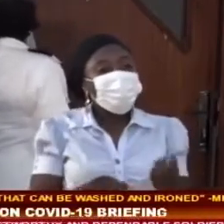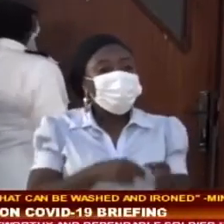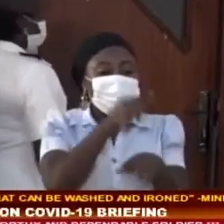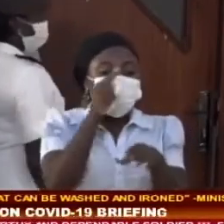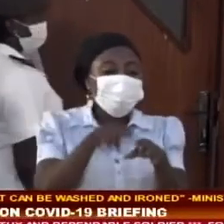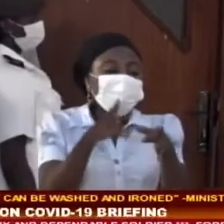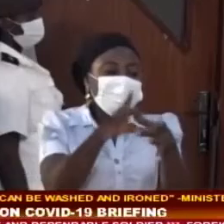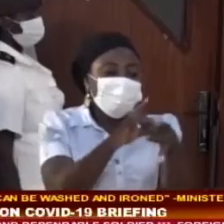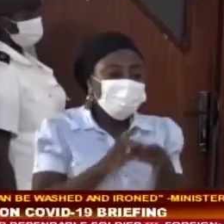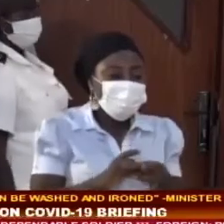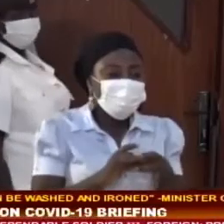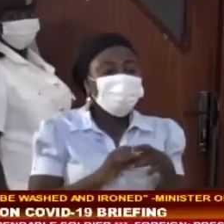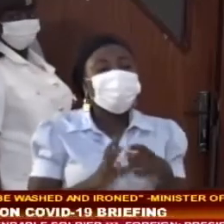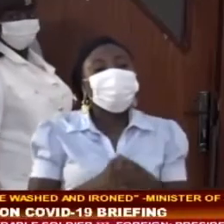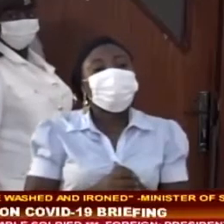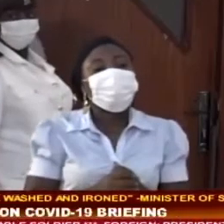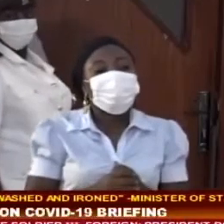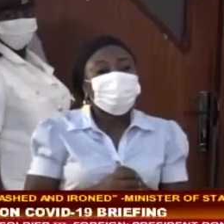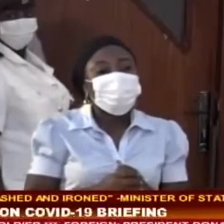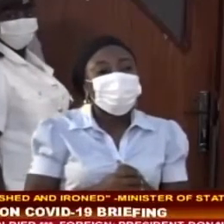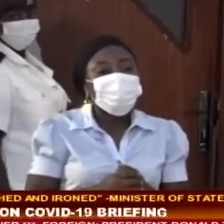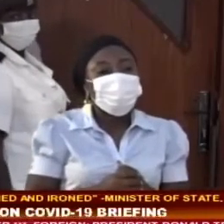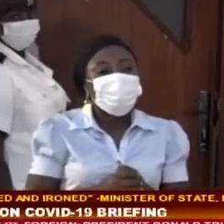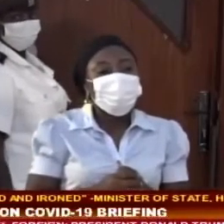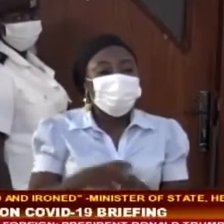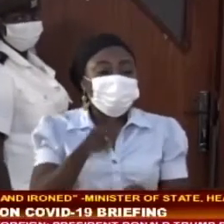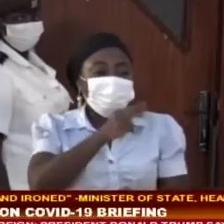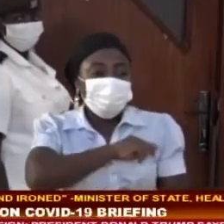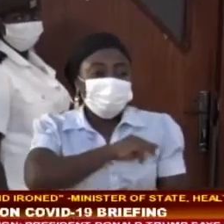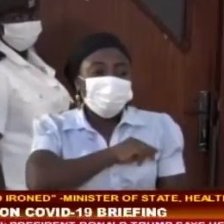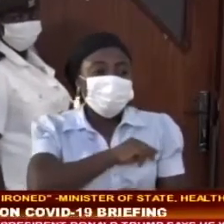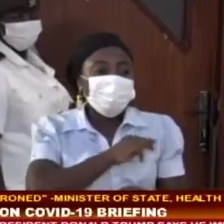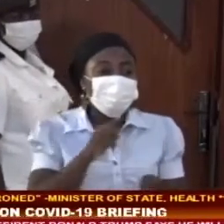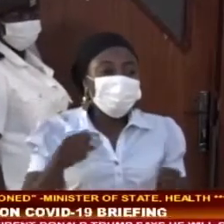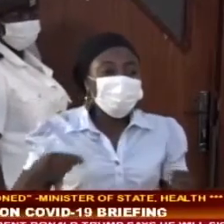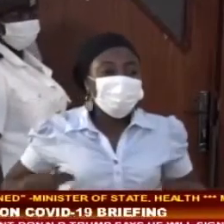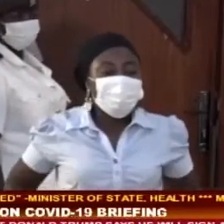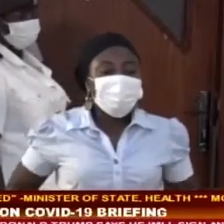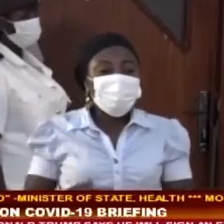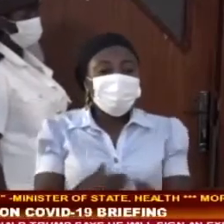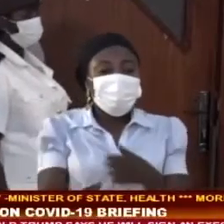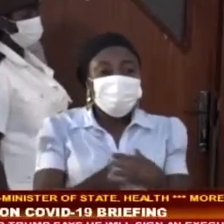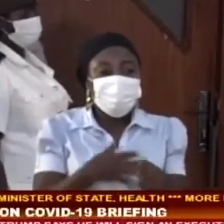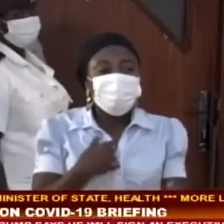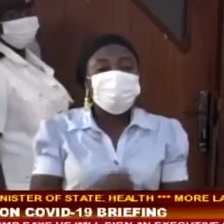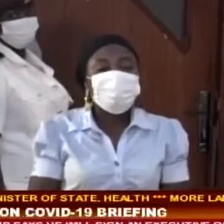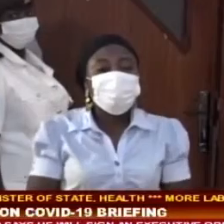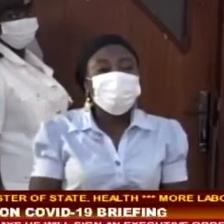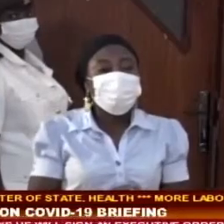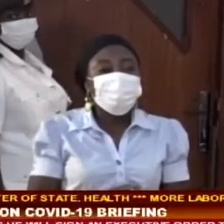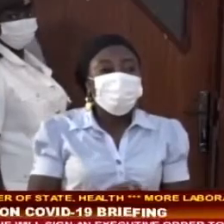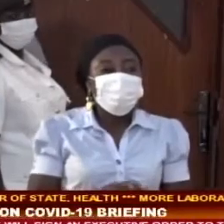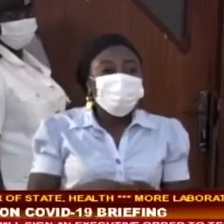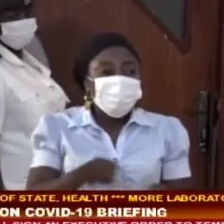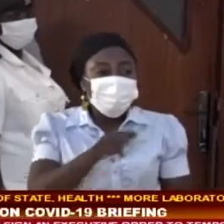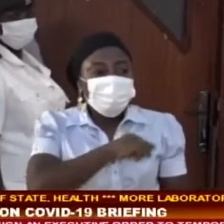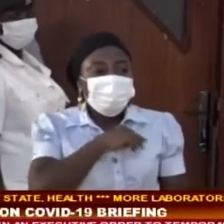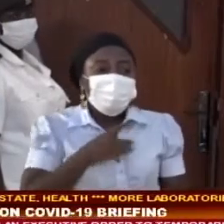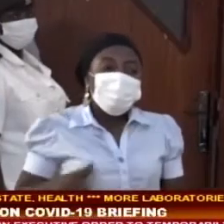National Coordinator, the Honorable Minister of Humanitarian Affairs, Honorable Minister of